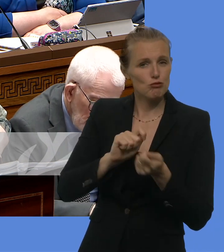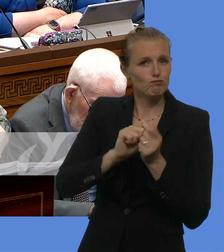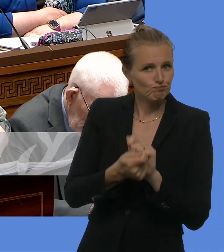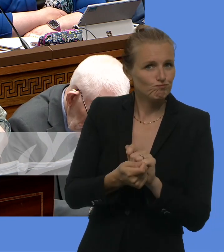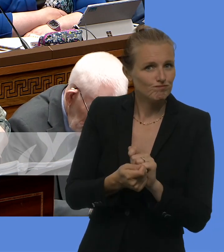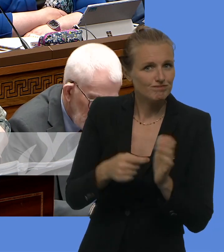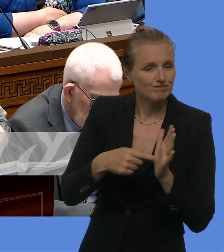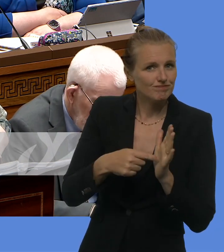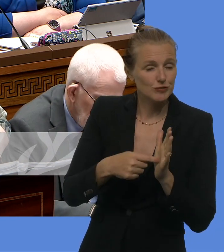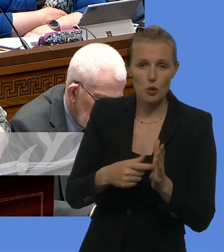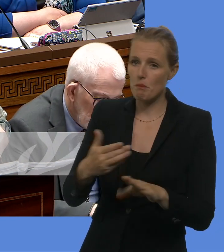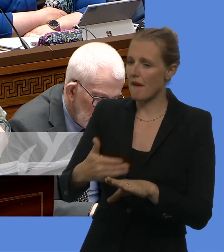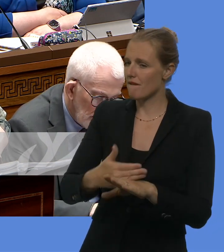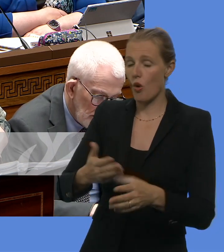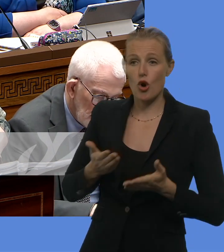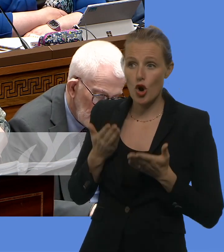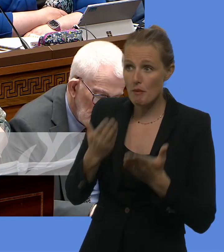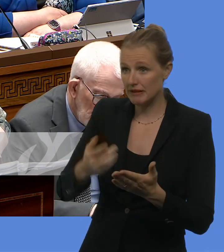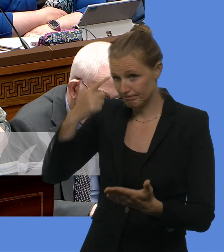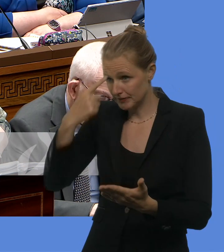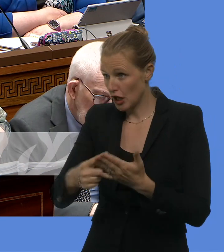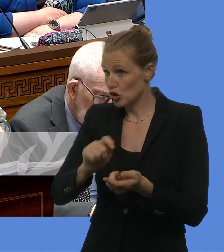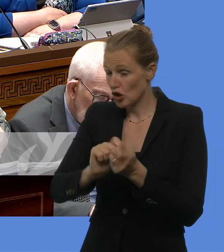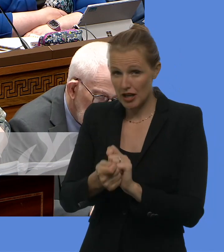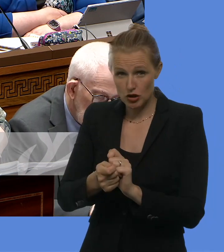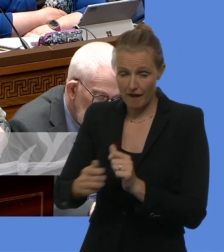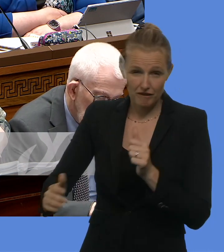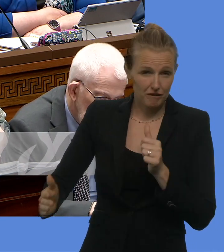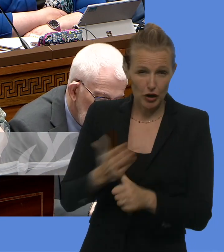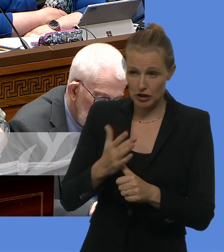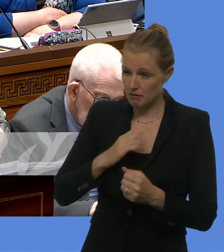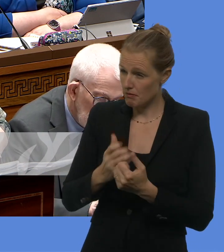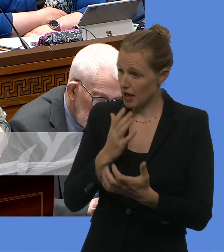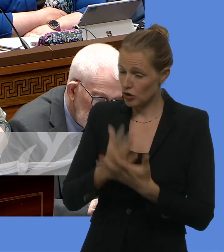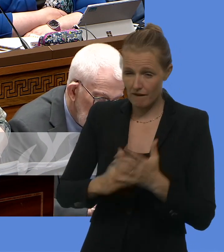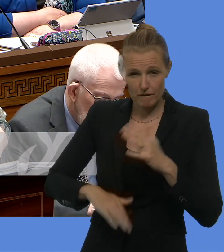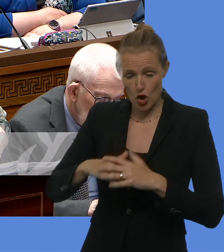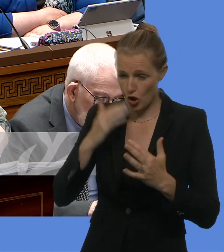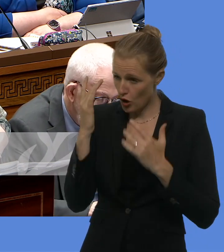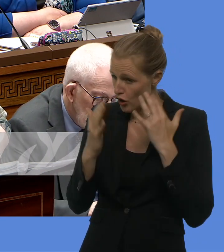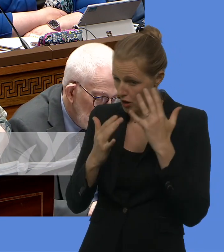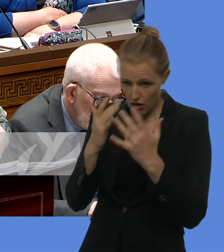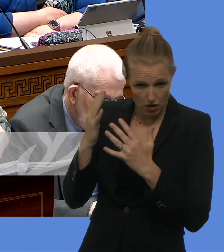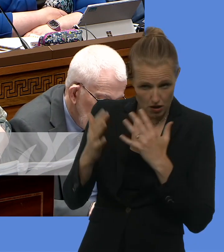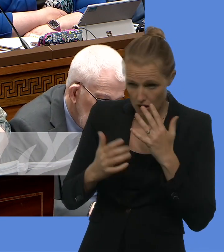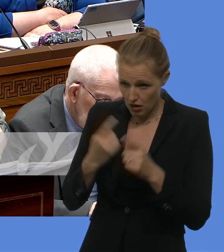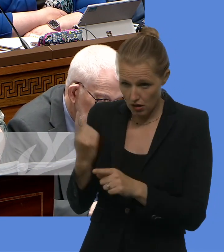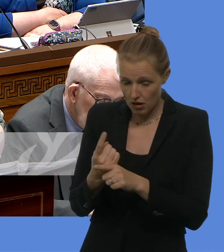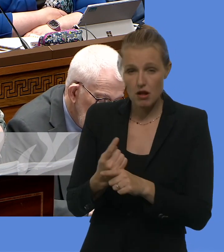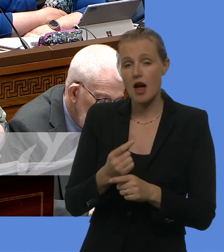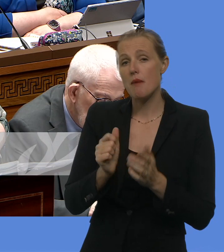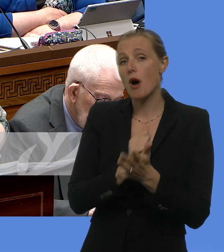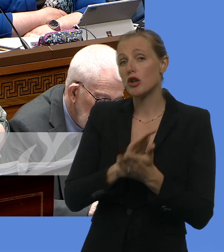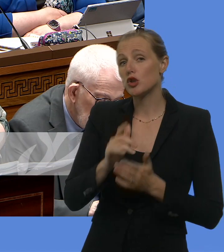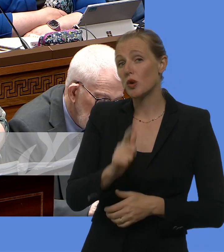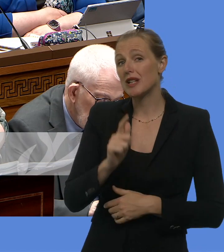So it would be important, before making any commitment to change, that we have done the proper consideration on this. In March 2020, obviously,